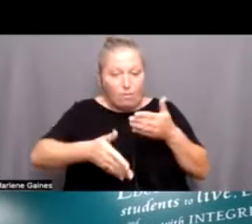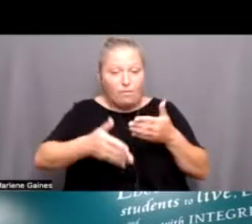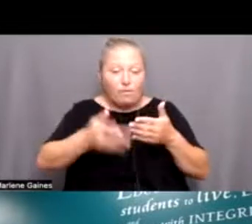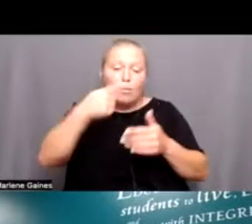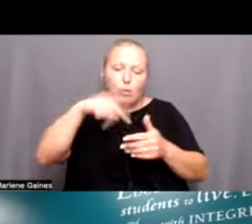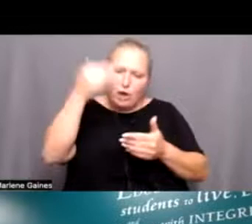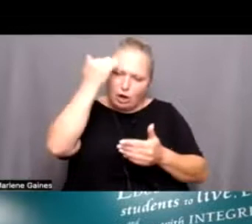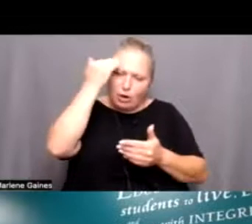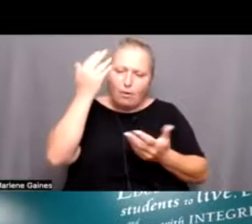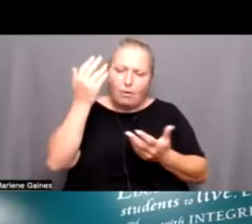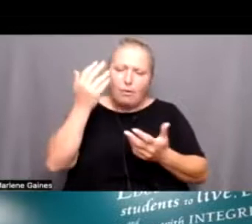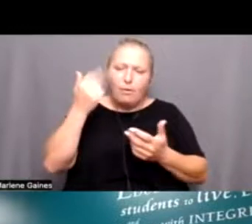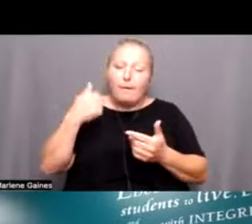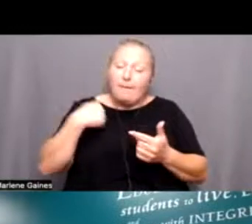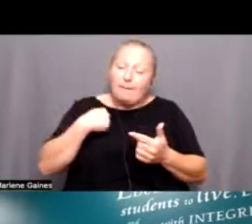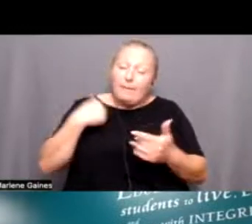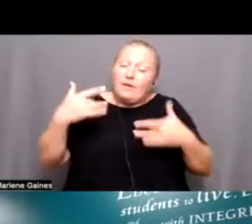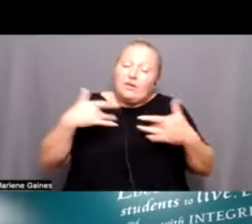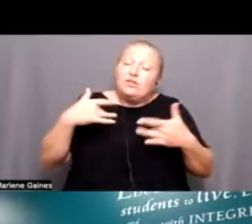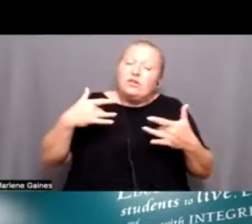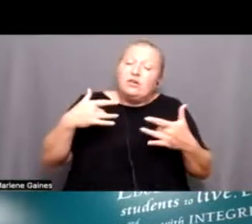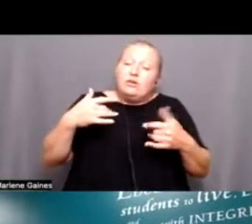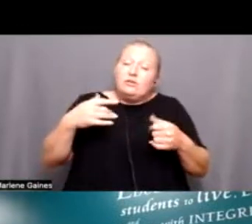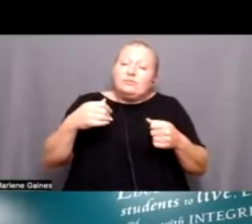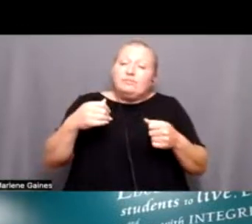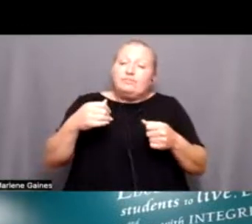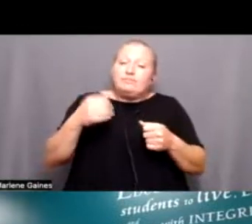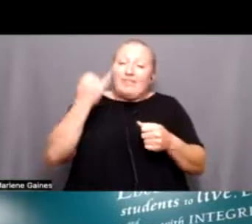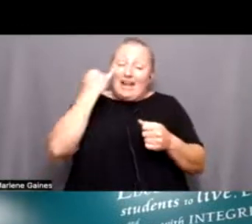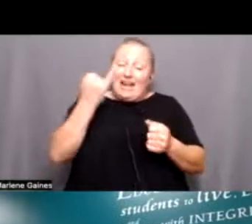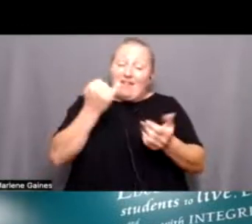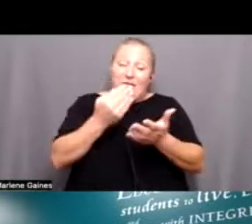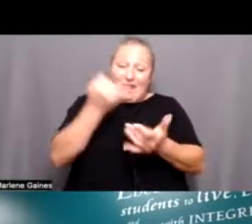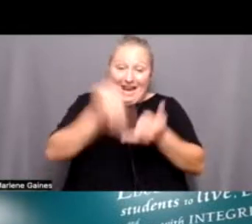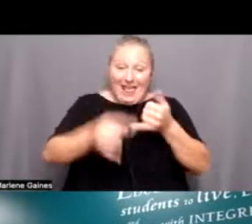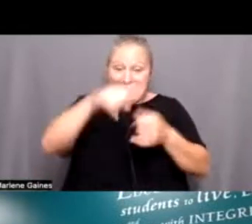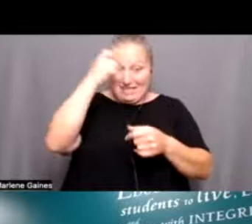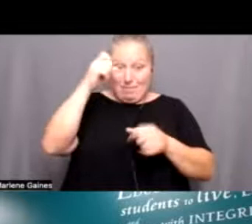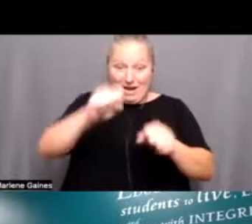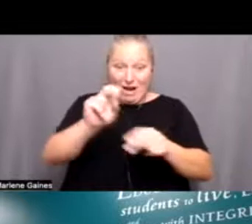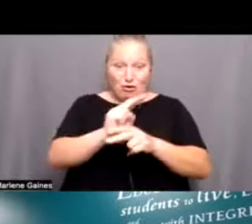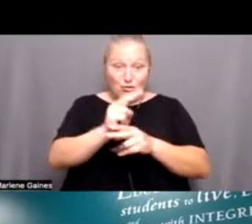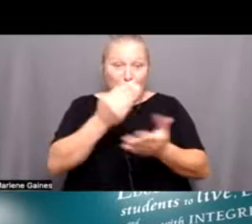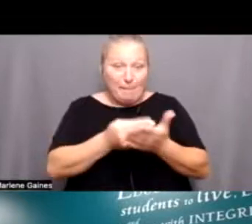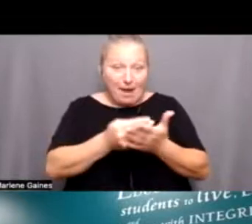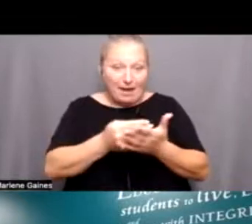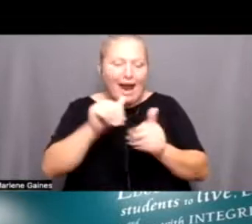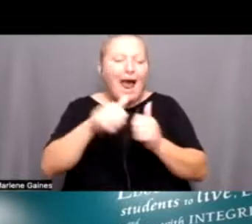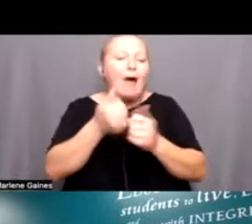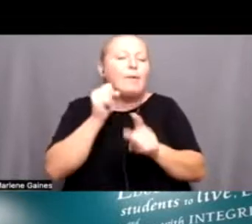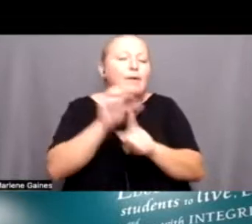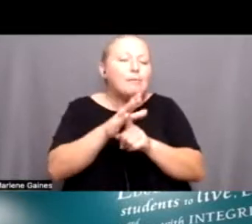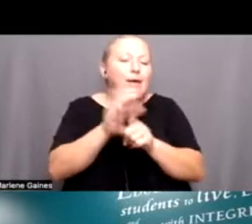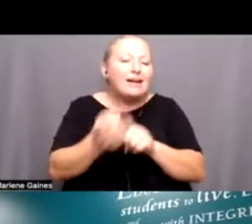know. I'm concerned that if this funding this is the last summer we can use it, how will that impact next summer?